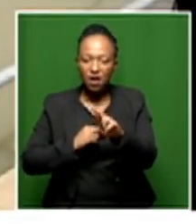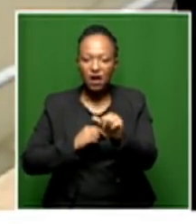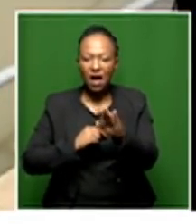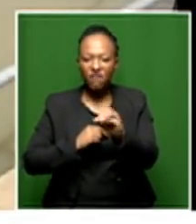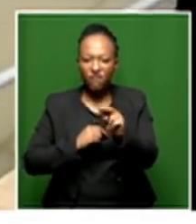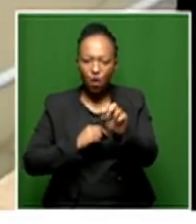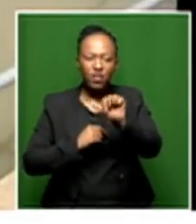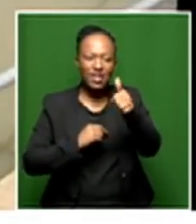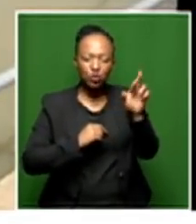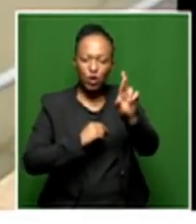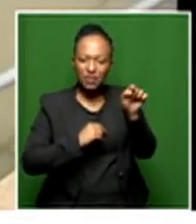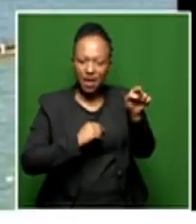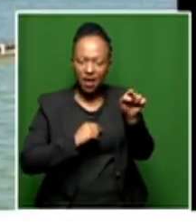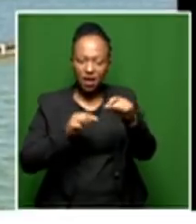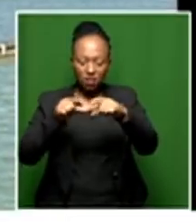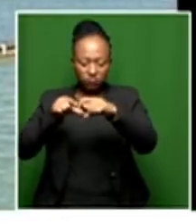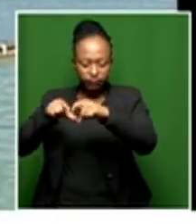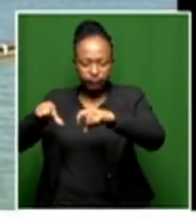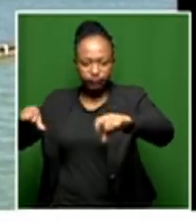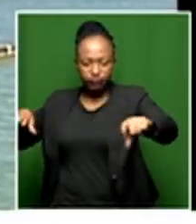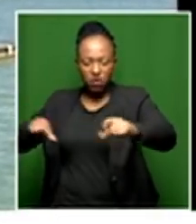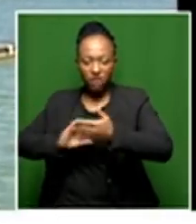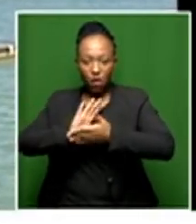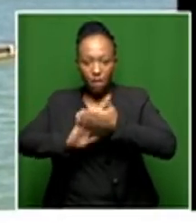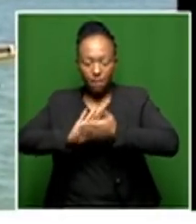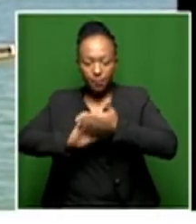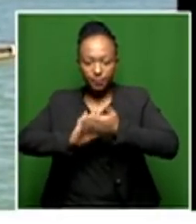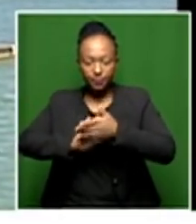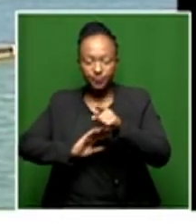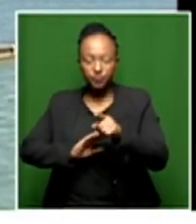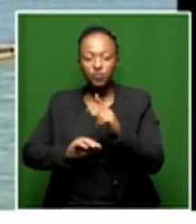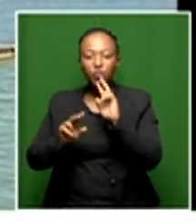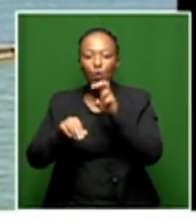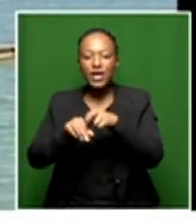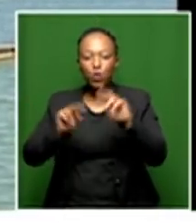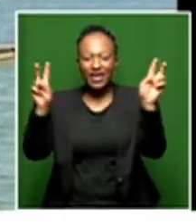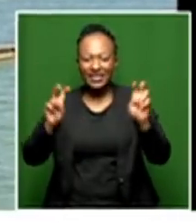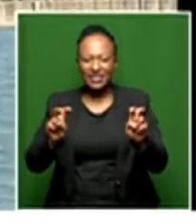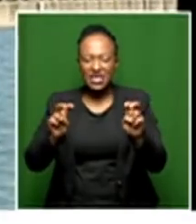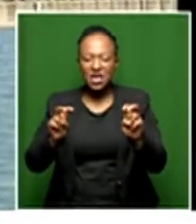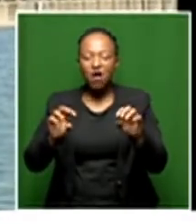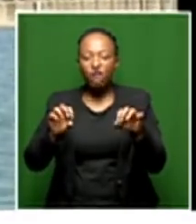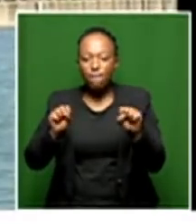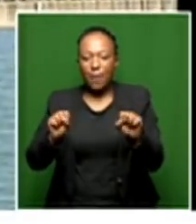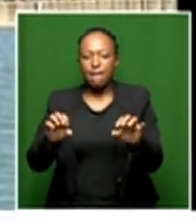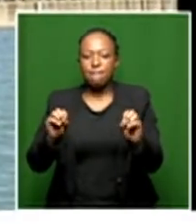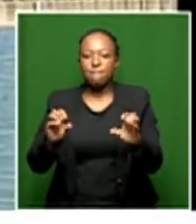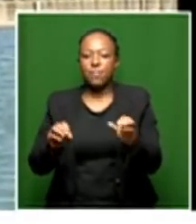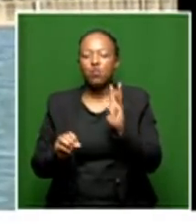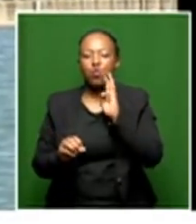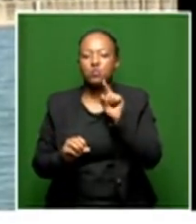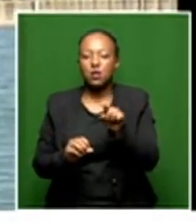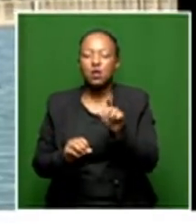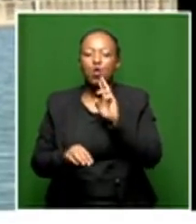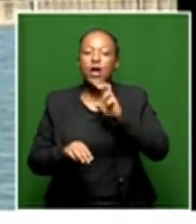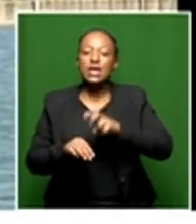pumps. And for them to operate, we need Eskom in the case of Zuikerbosch, we